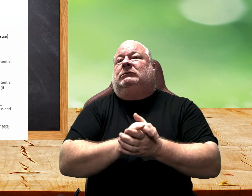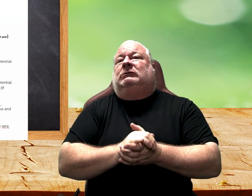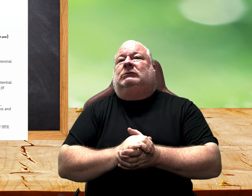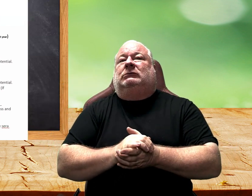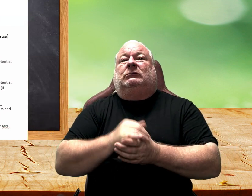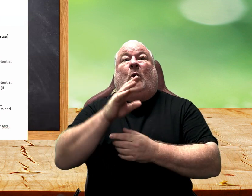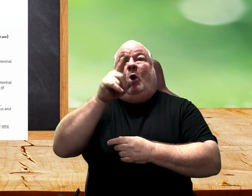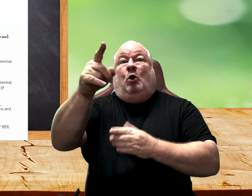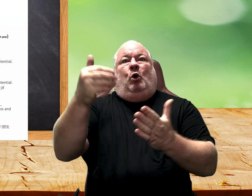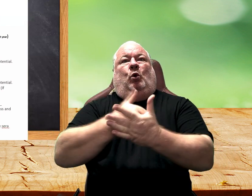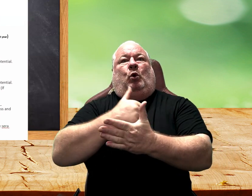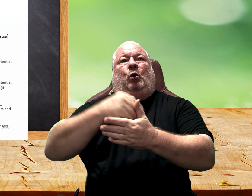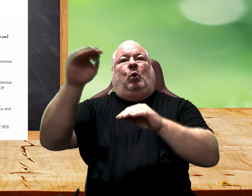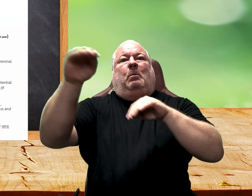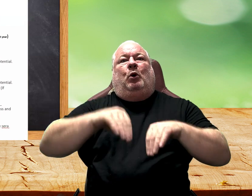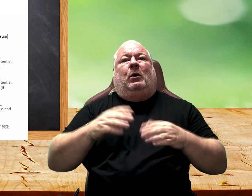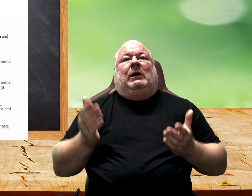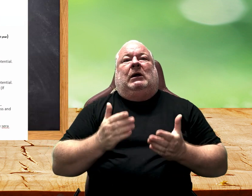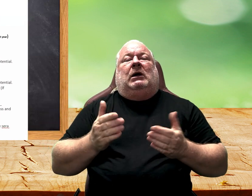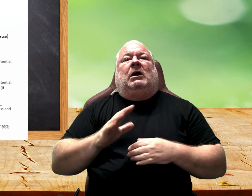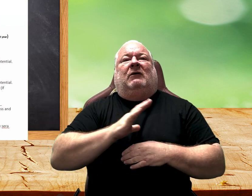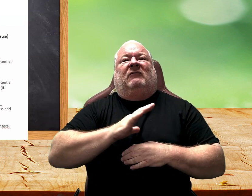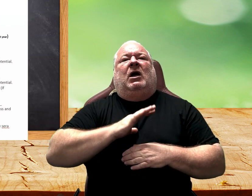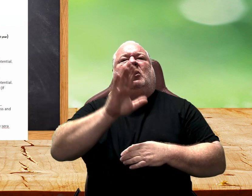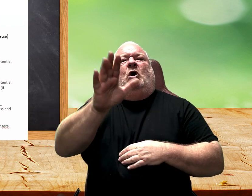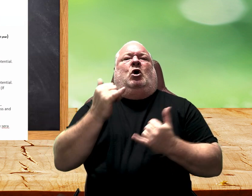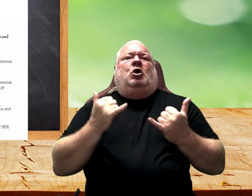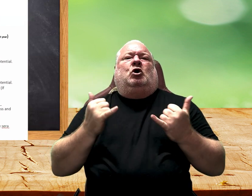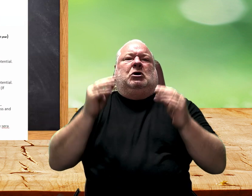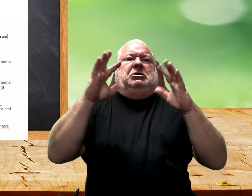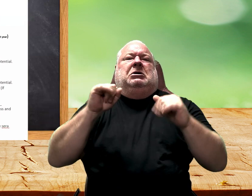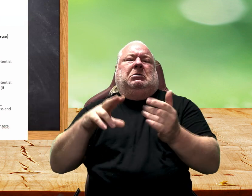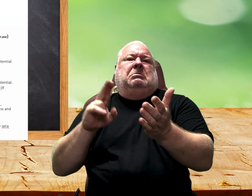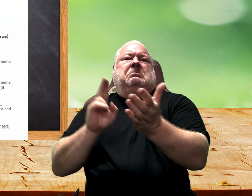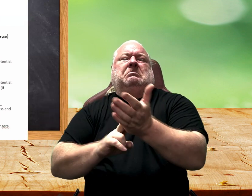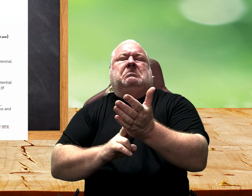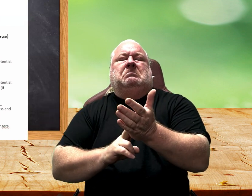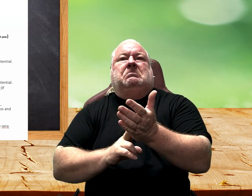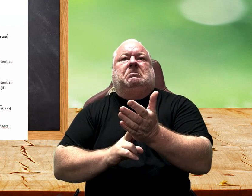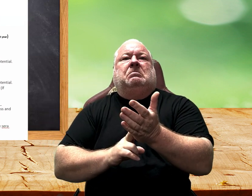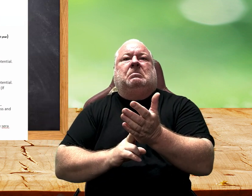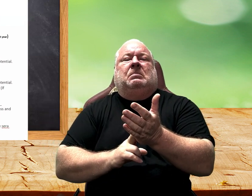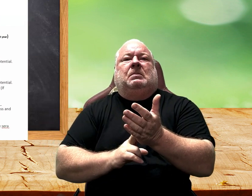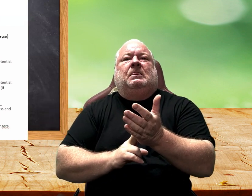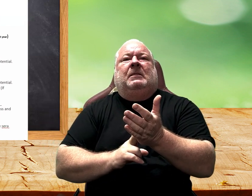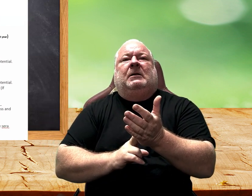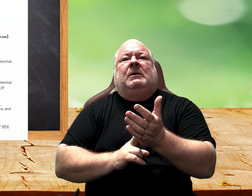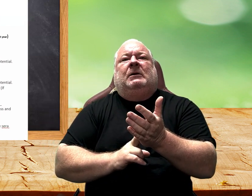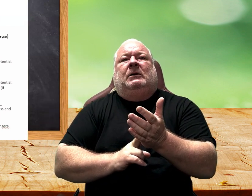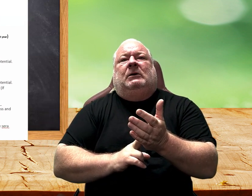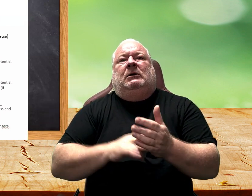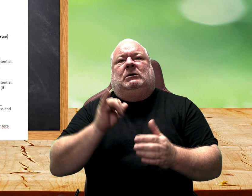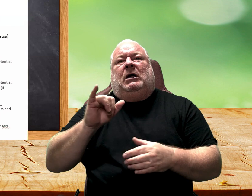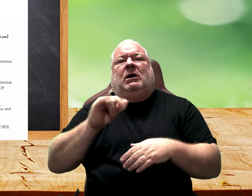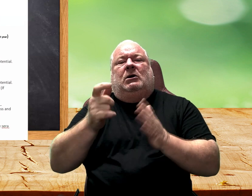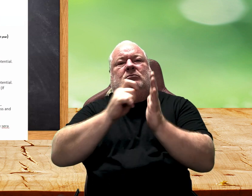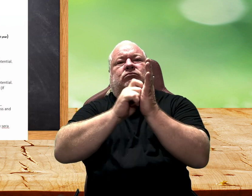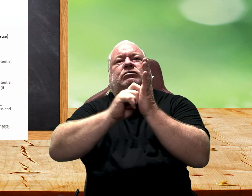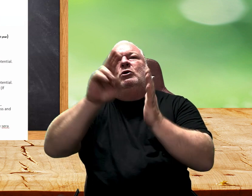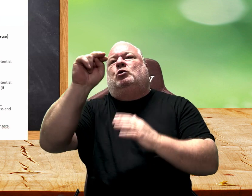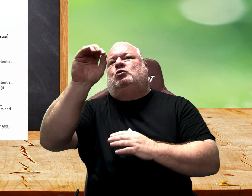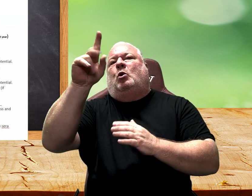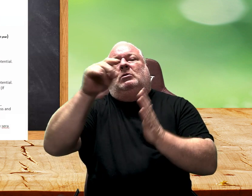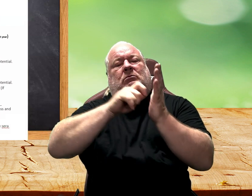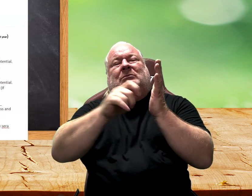position, or you have moved here from somewhere else, your current teacher can write a little